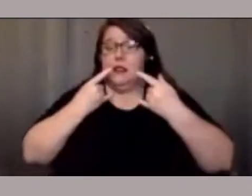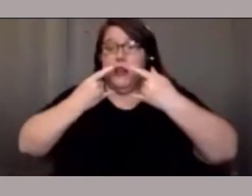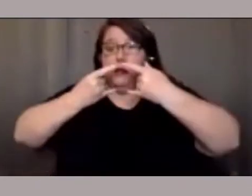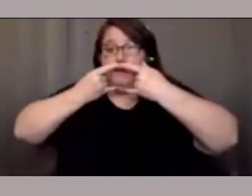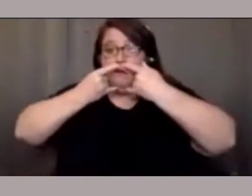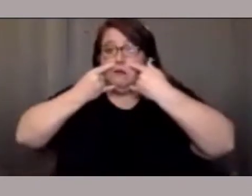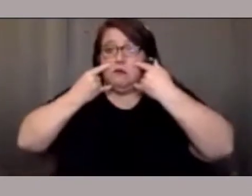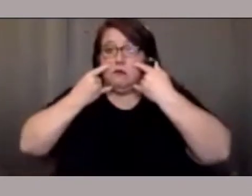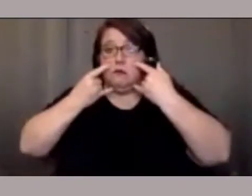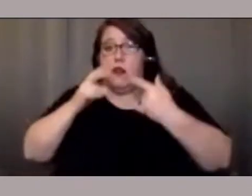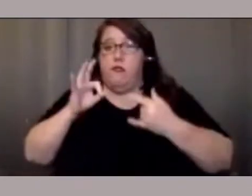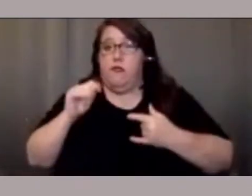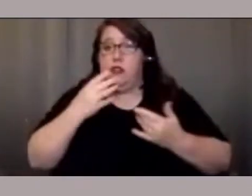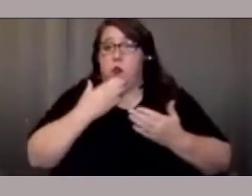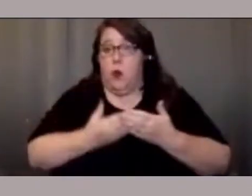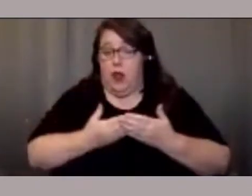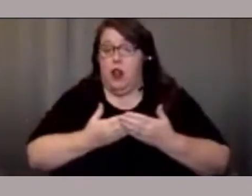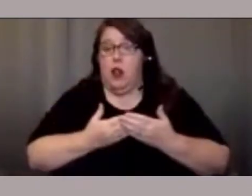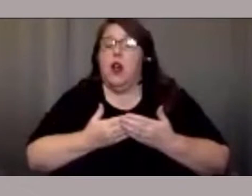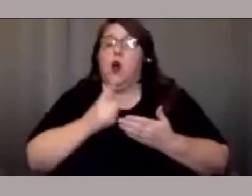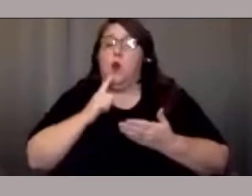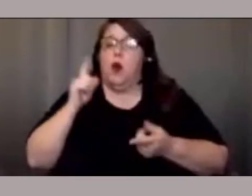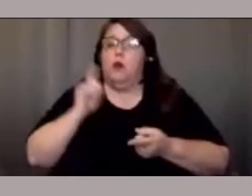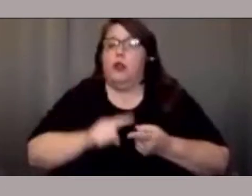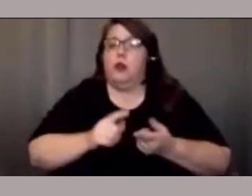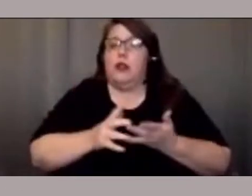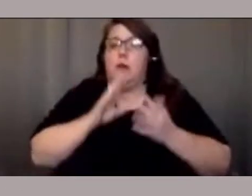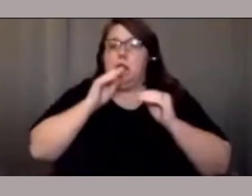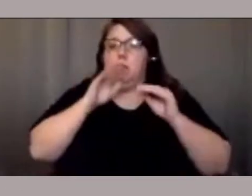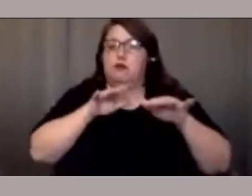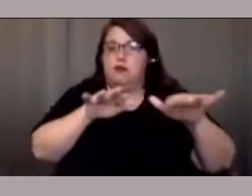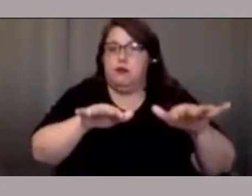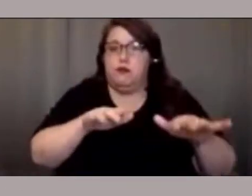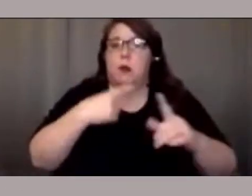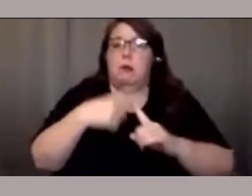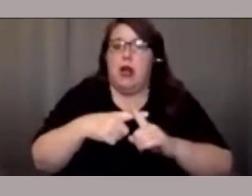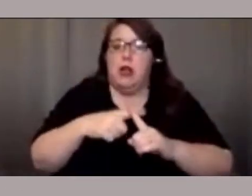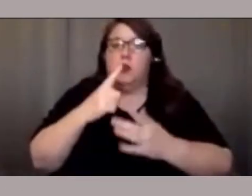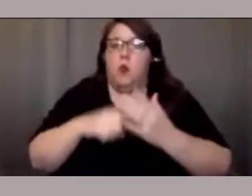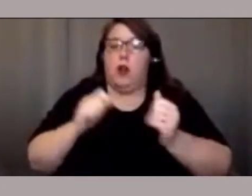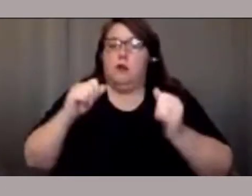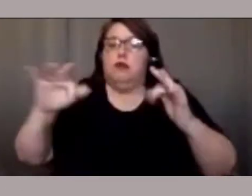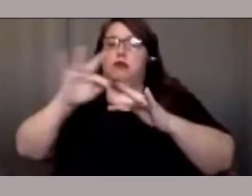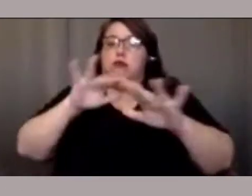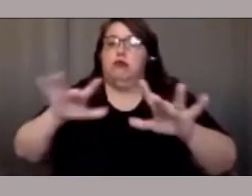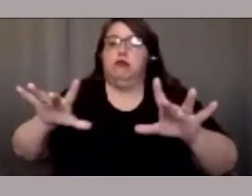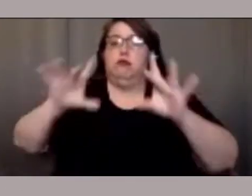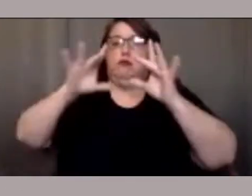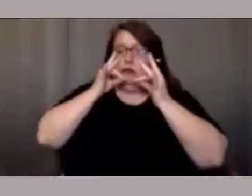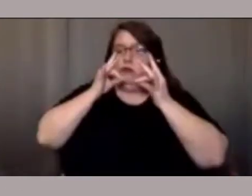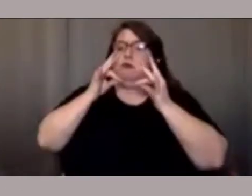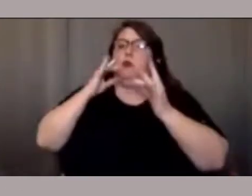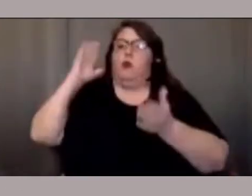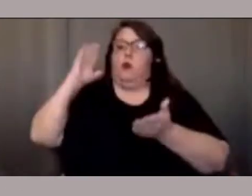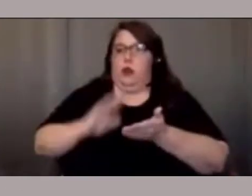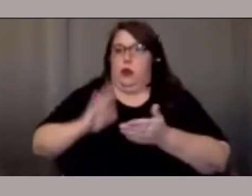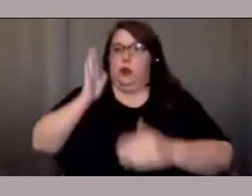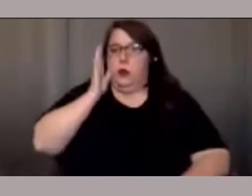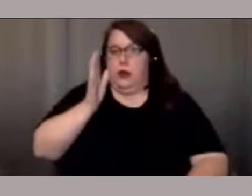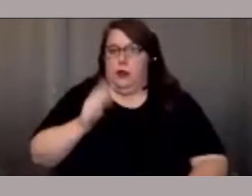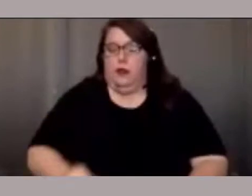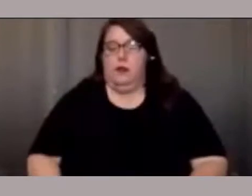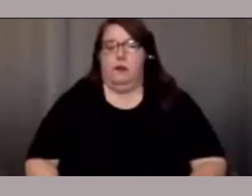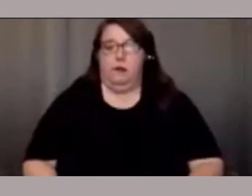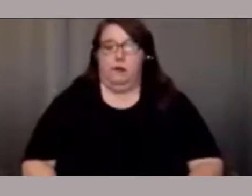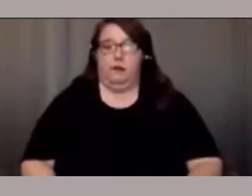reduce the amount of aerosol you produce, as well as protect you from the aerosols that you might come into contact. We know,